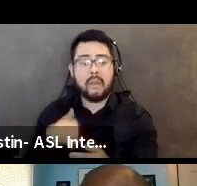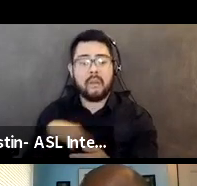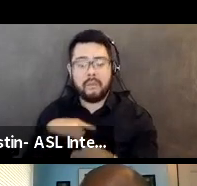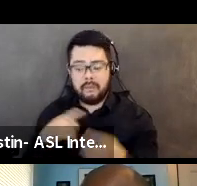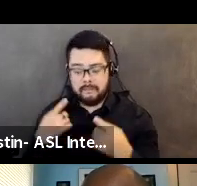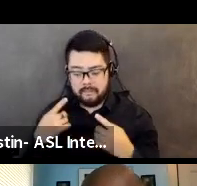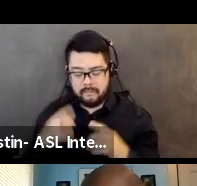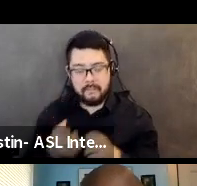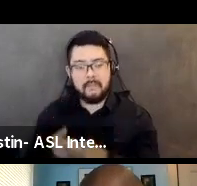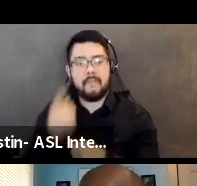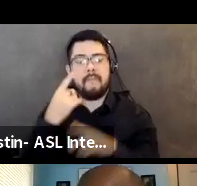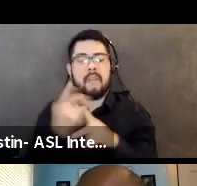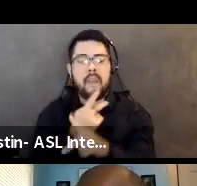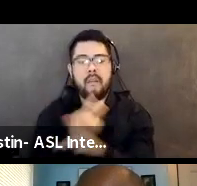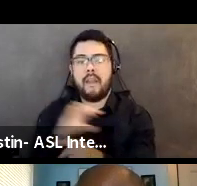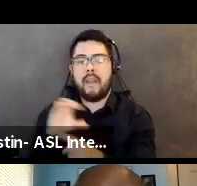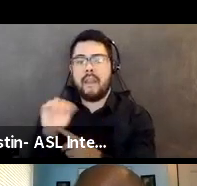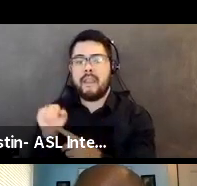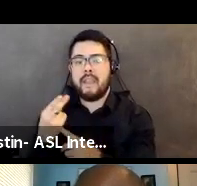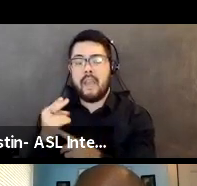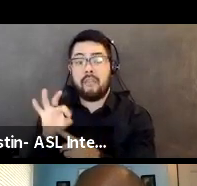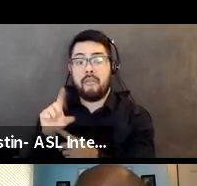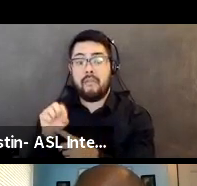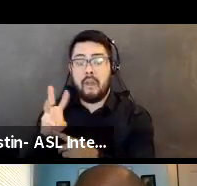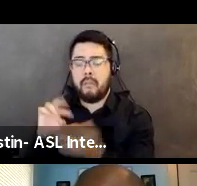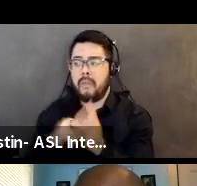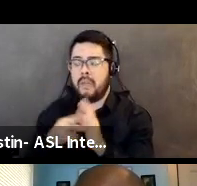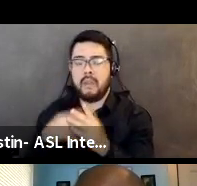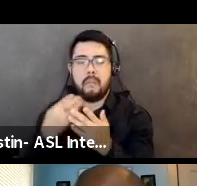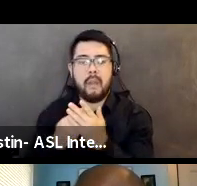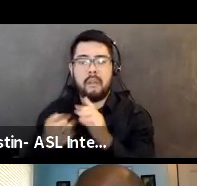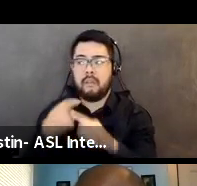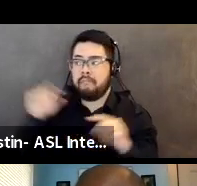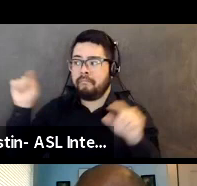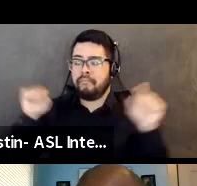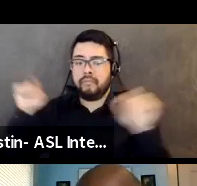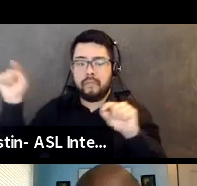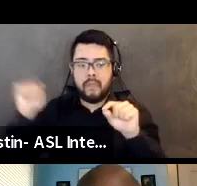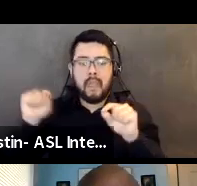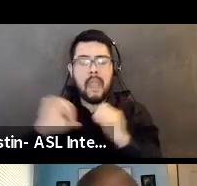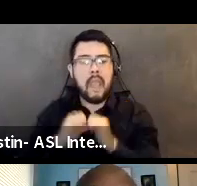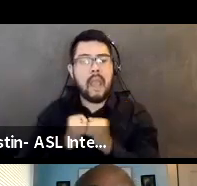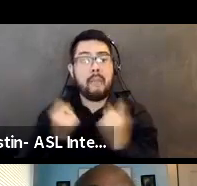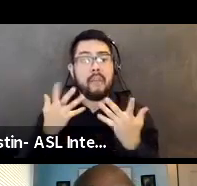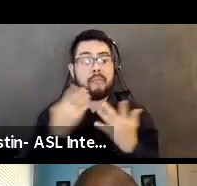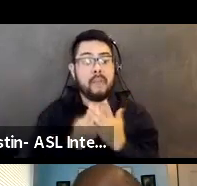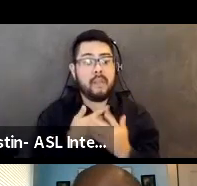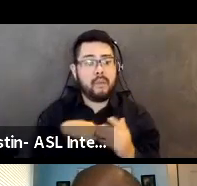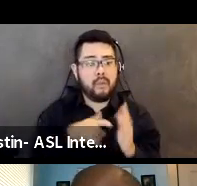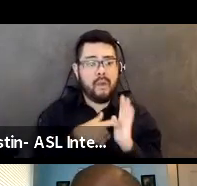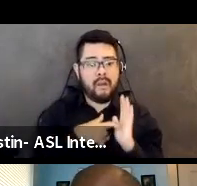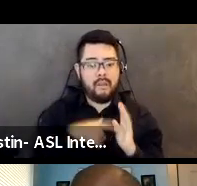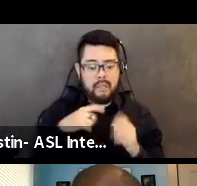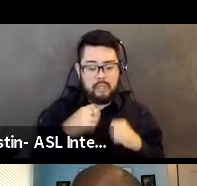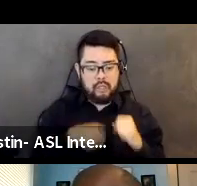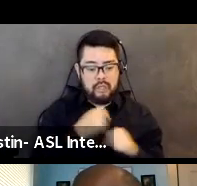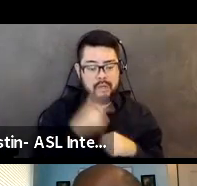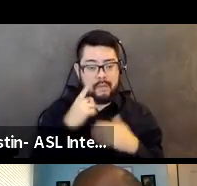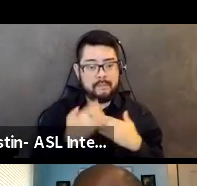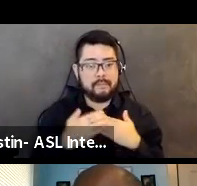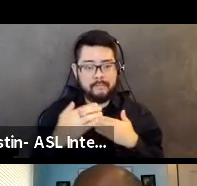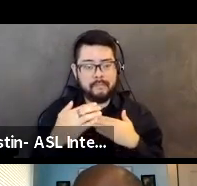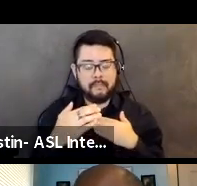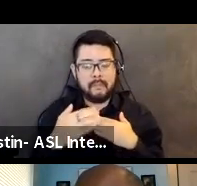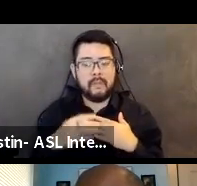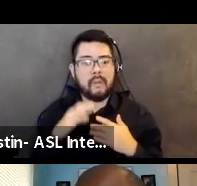flow that is really informing what do we need to have cash on hand for the next year so that's been a